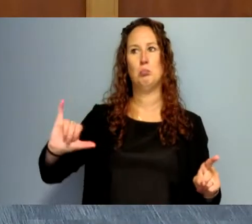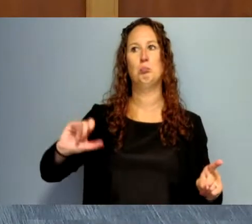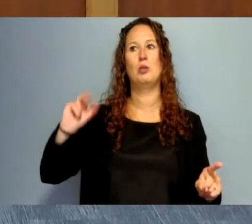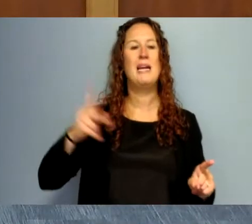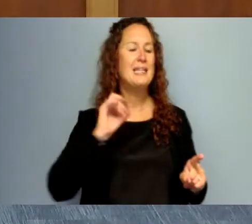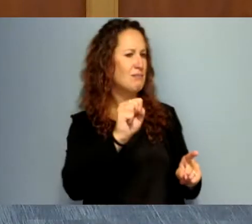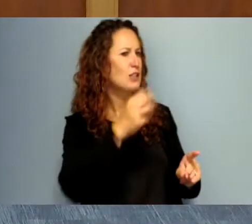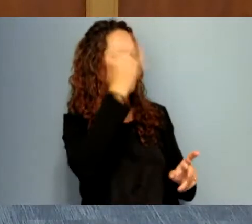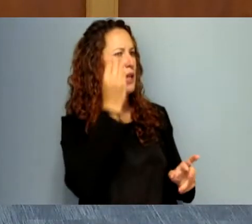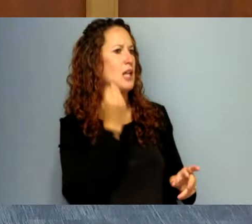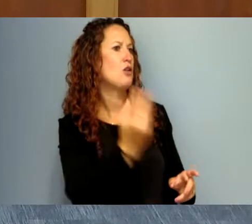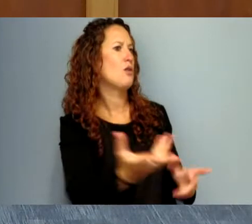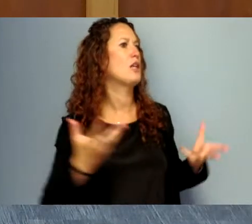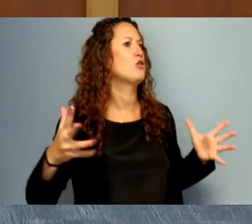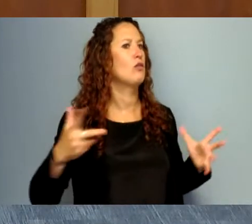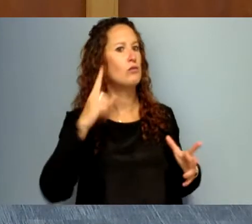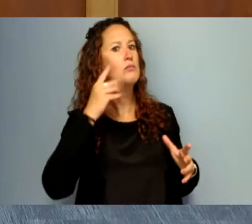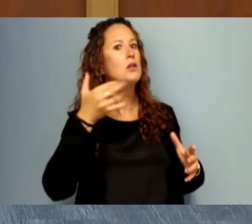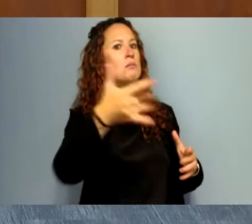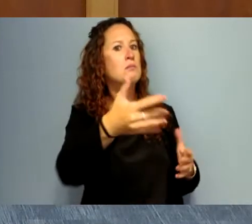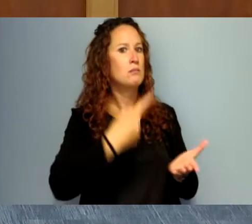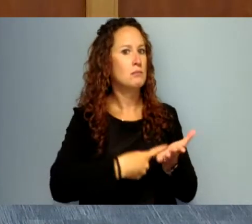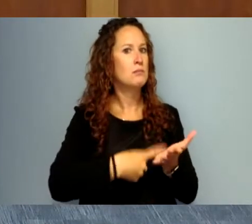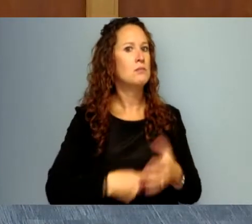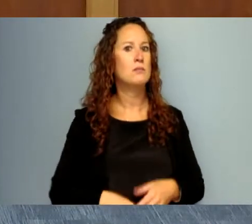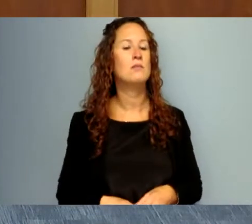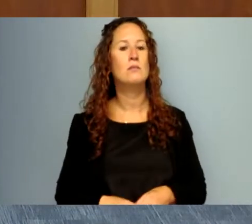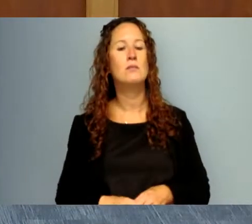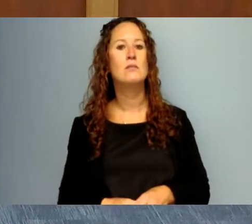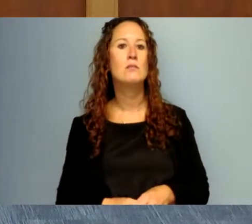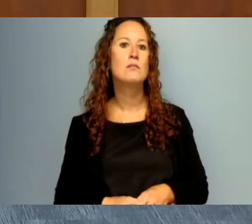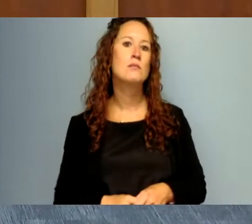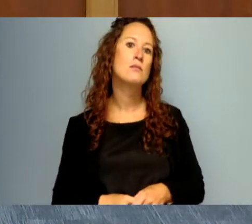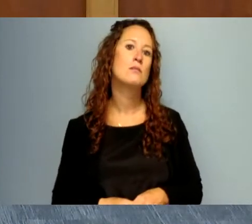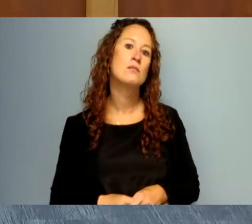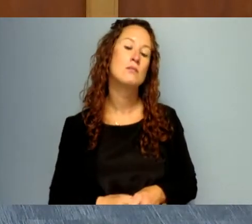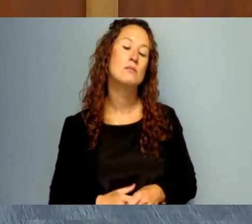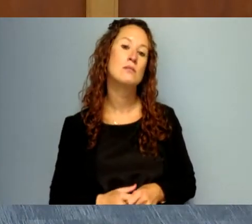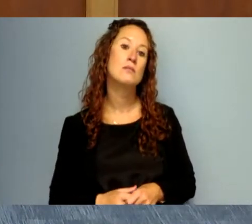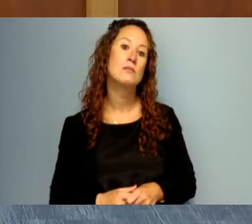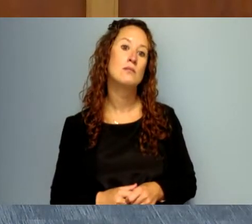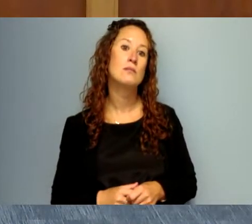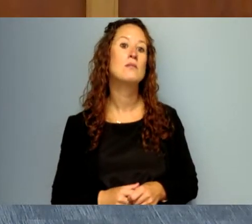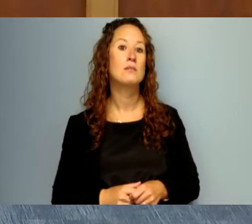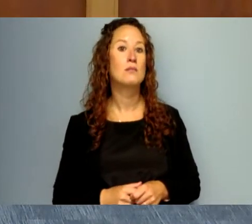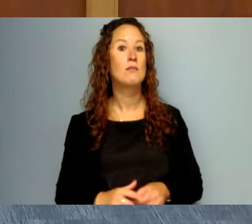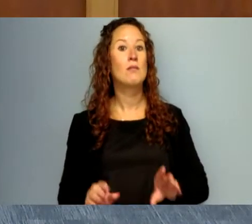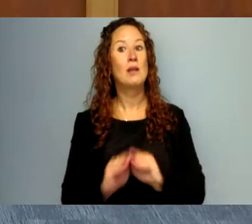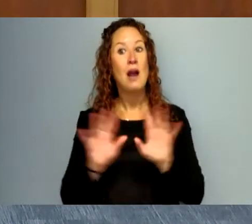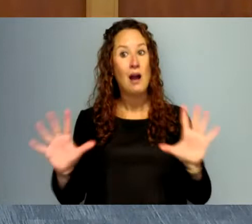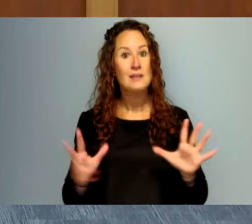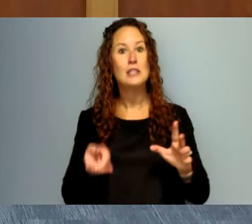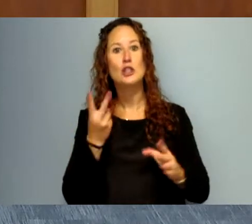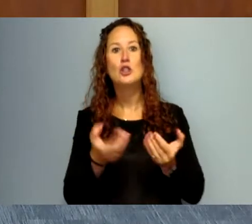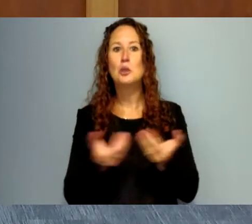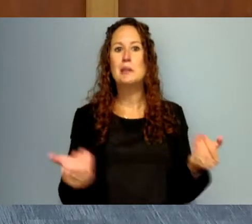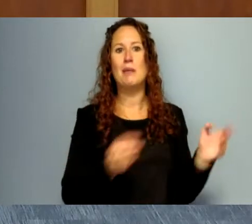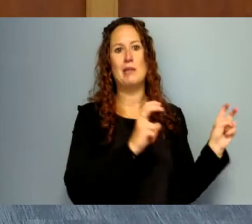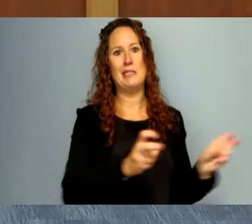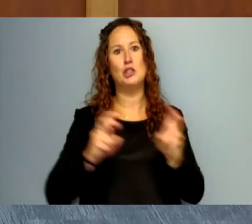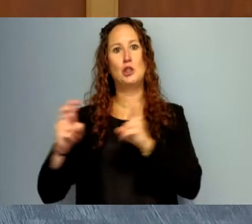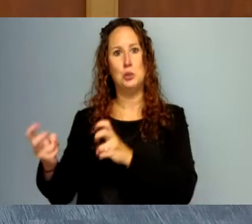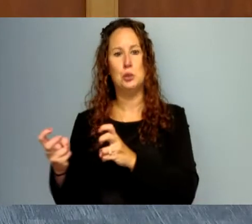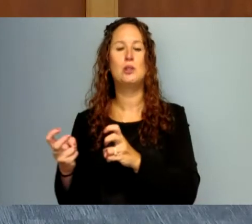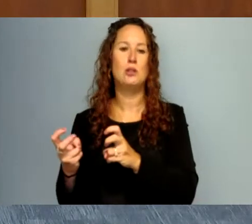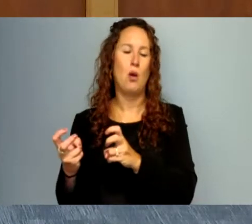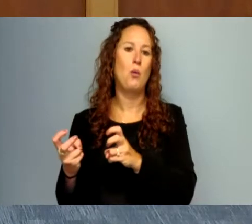your attention Yeah, that I thank would be you. requesting that as well. Yeah, I mean, I think it, well, obviously not, two different issues slightly, but, certainly